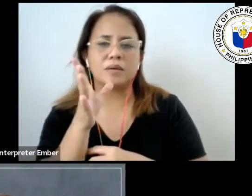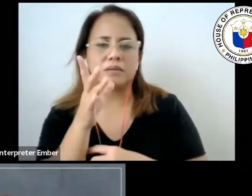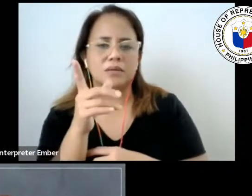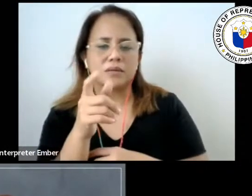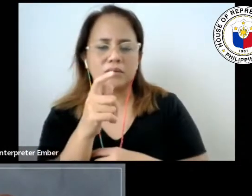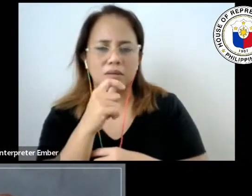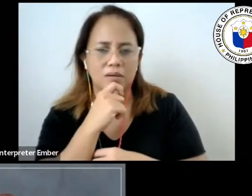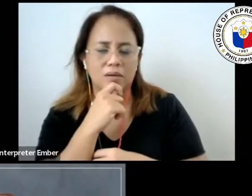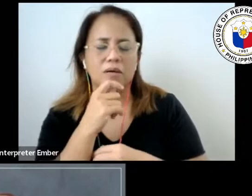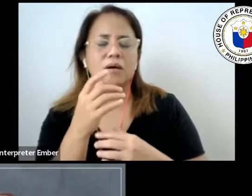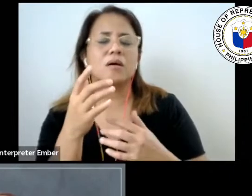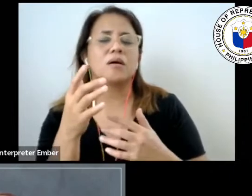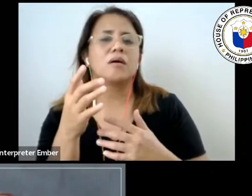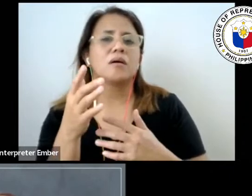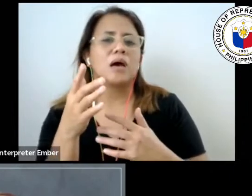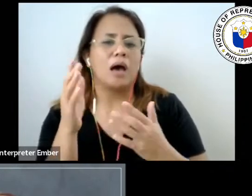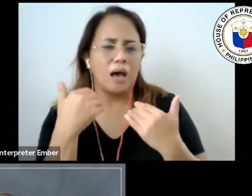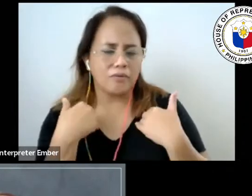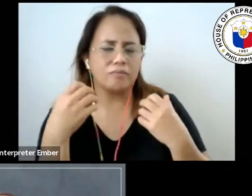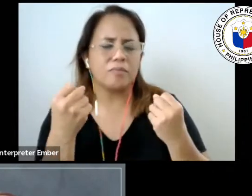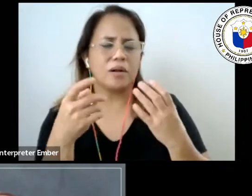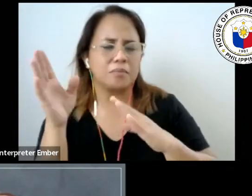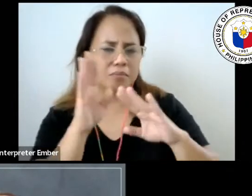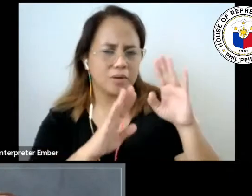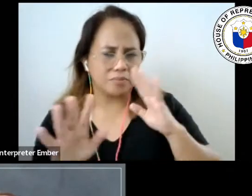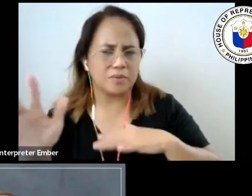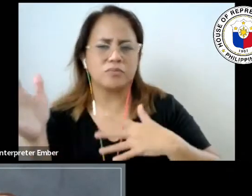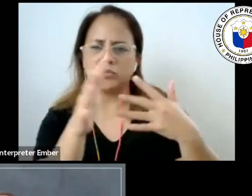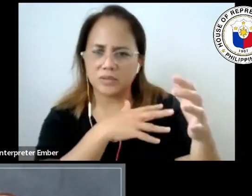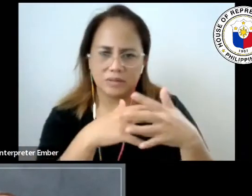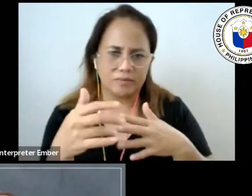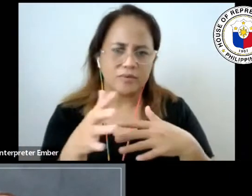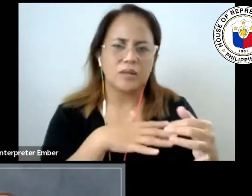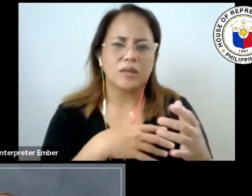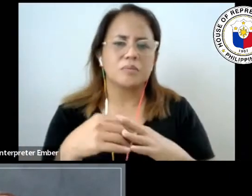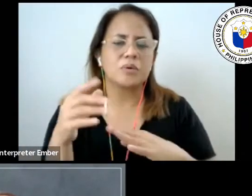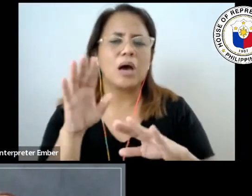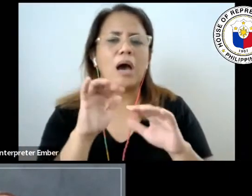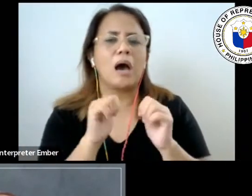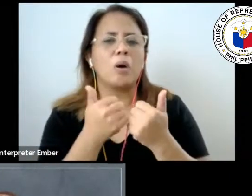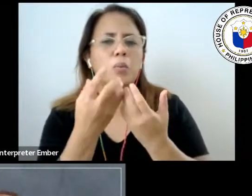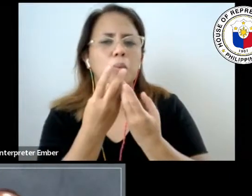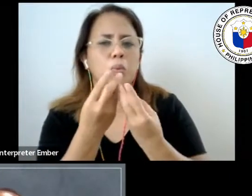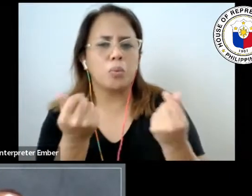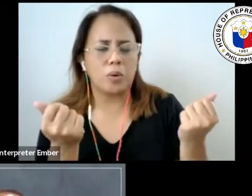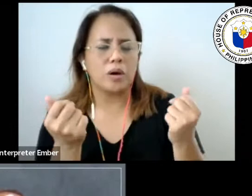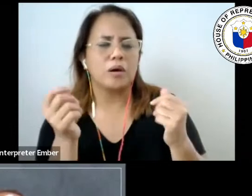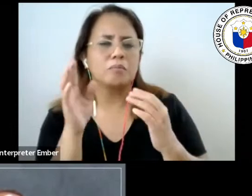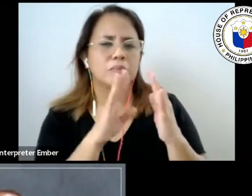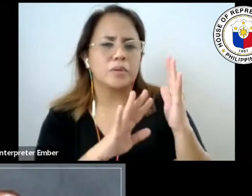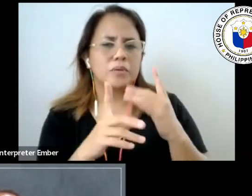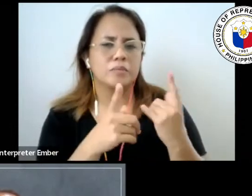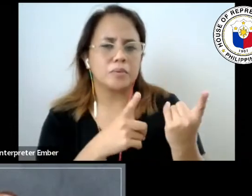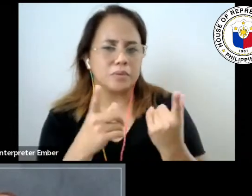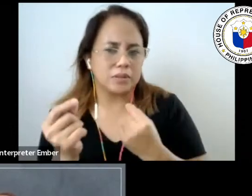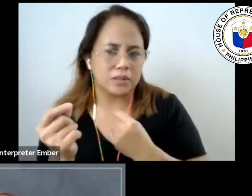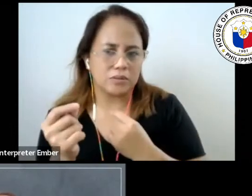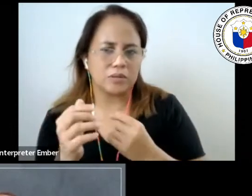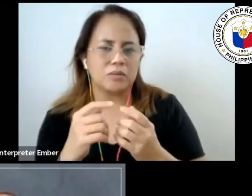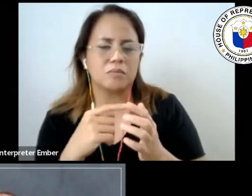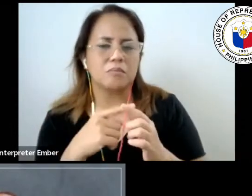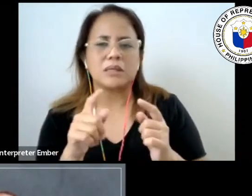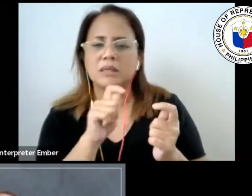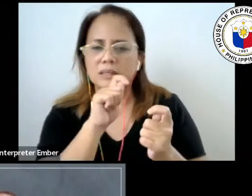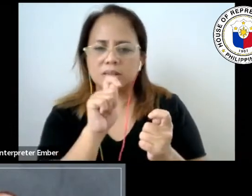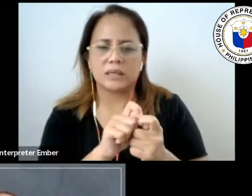even maraming problema, and the problem is how to address yung issue of implementation.